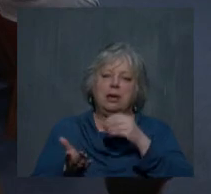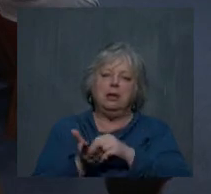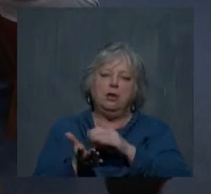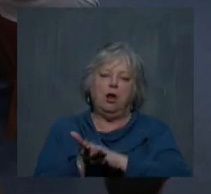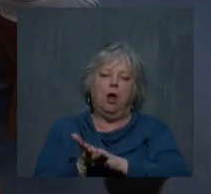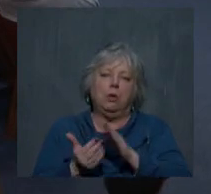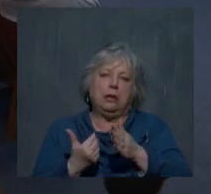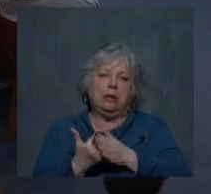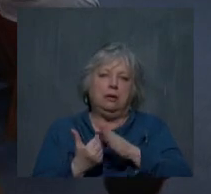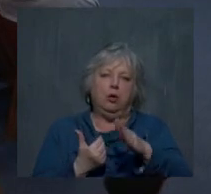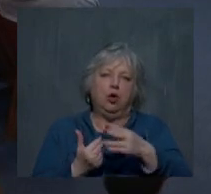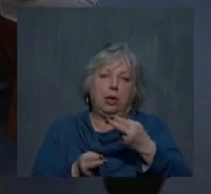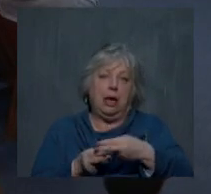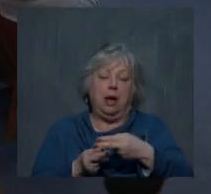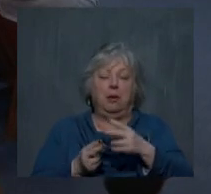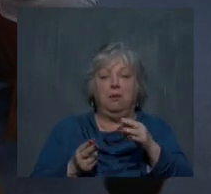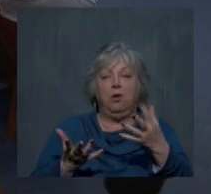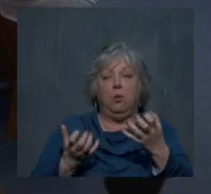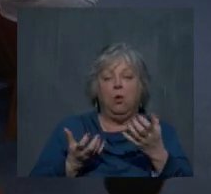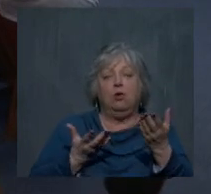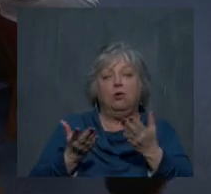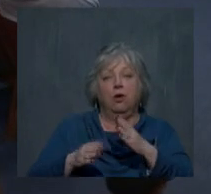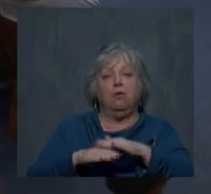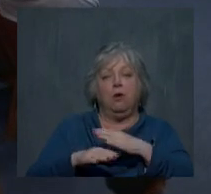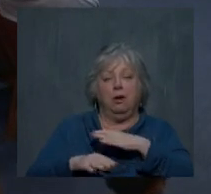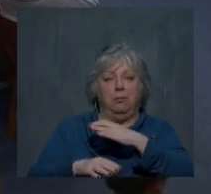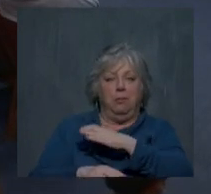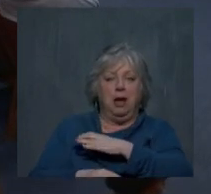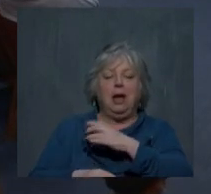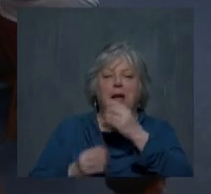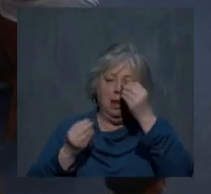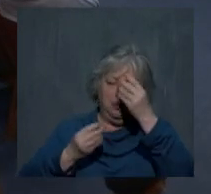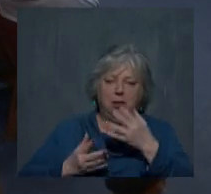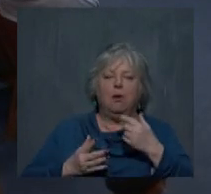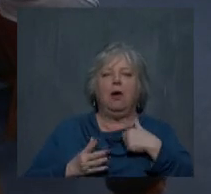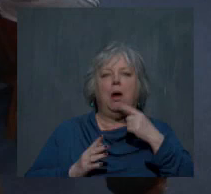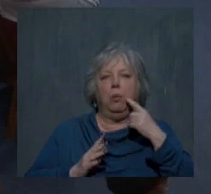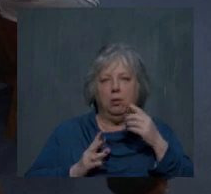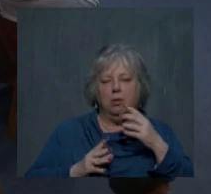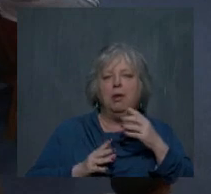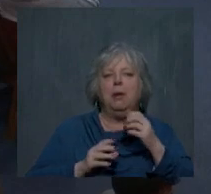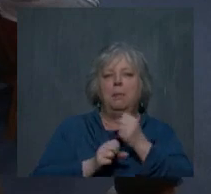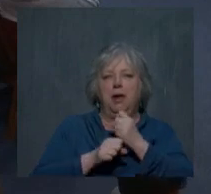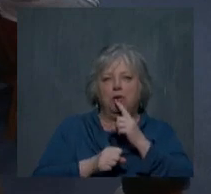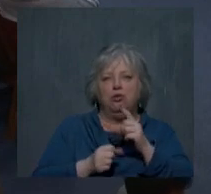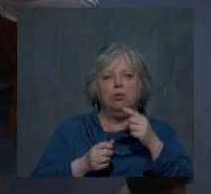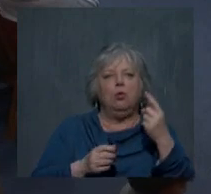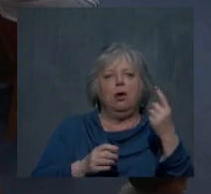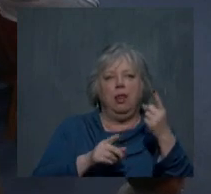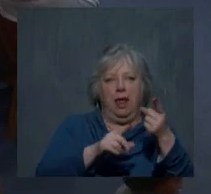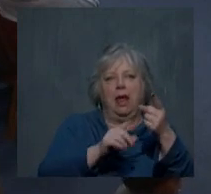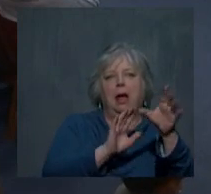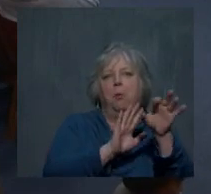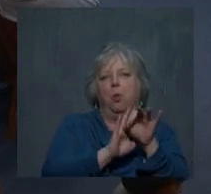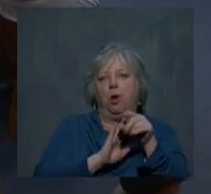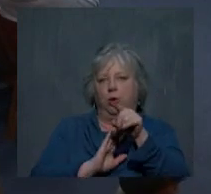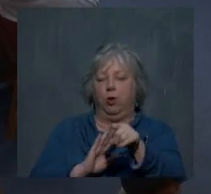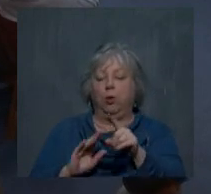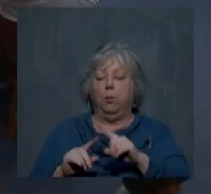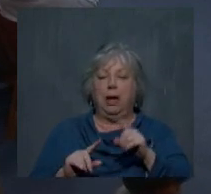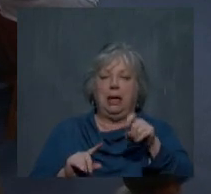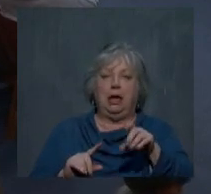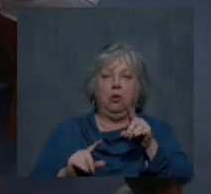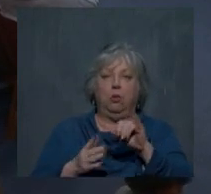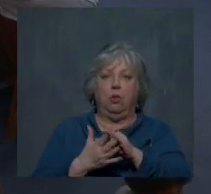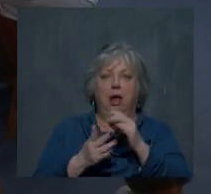you want to serve on one of these committees, please let me know and I'll get you appointed. But I need to do it promptly. So